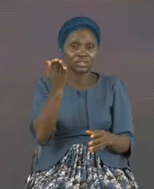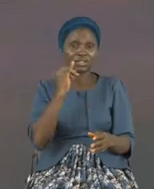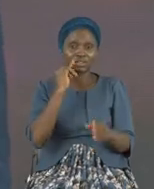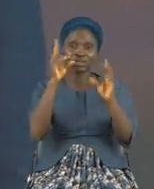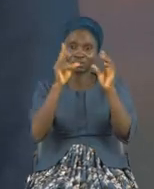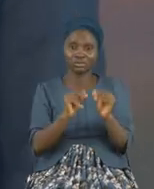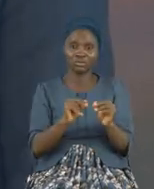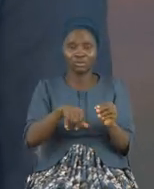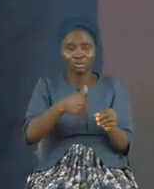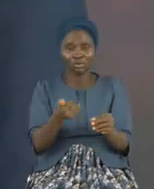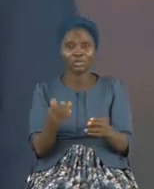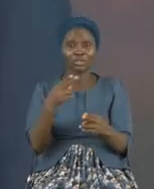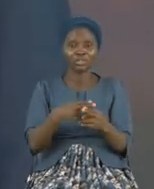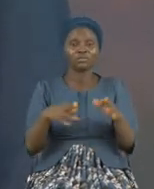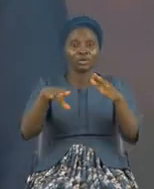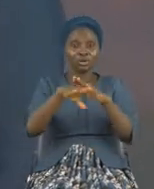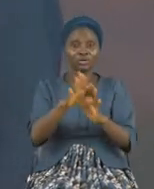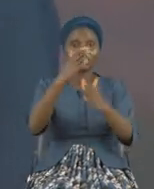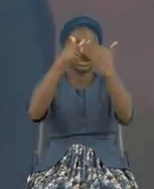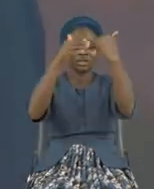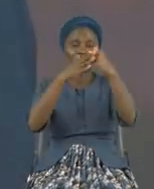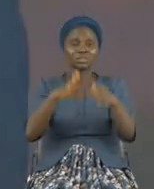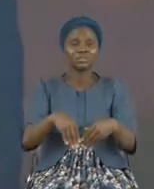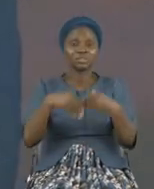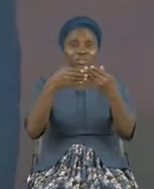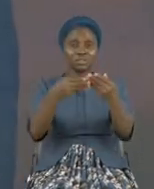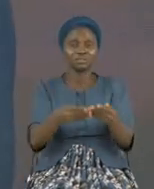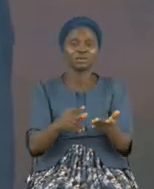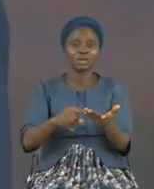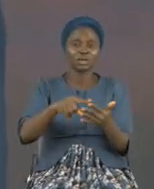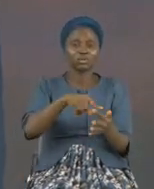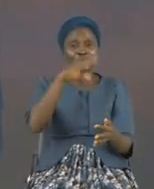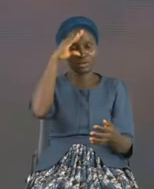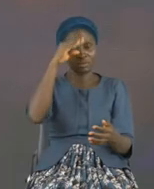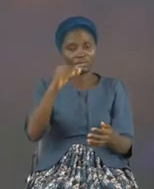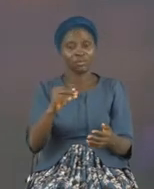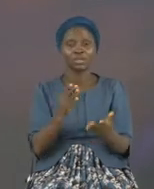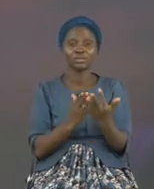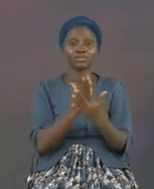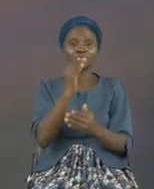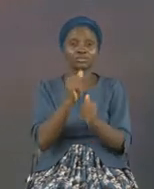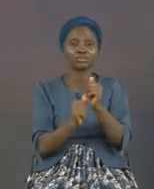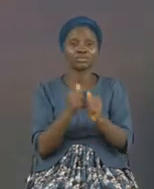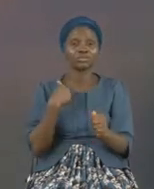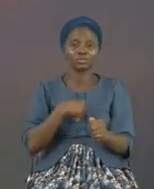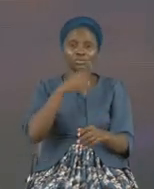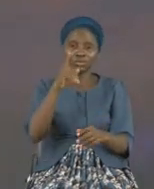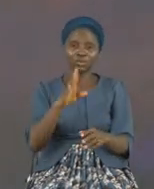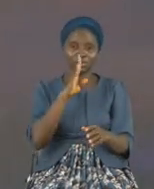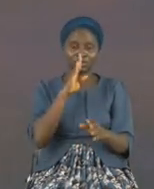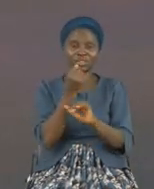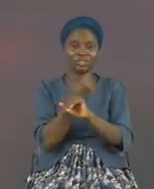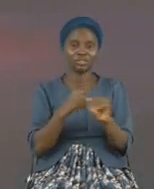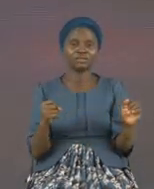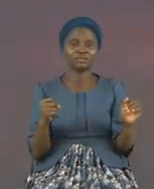under heaven given among men whereby we must be saved. Three